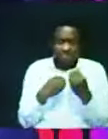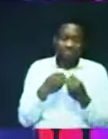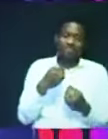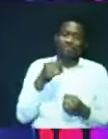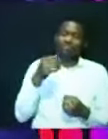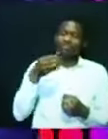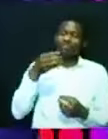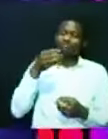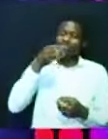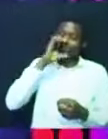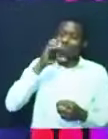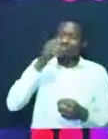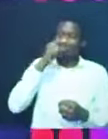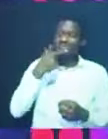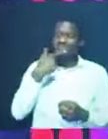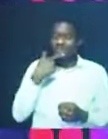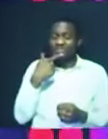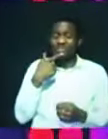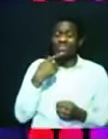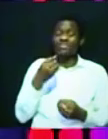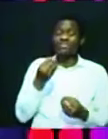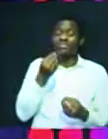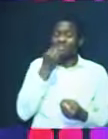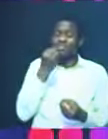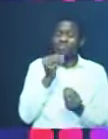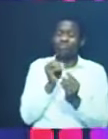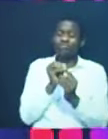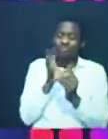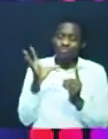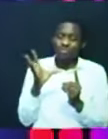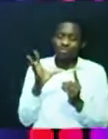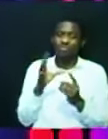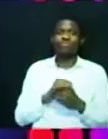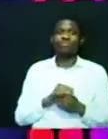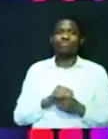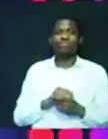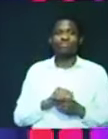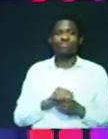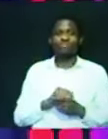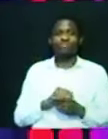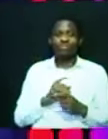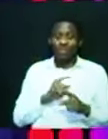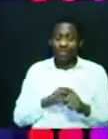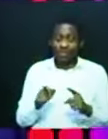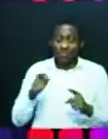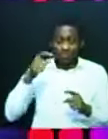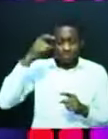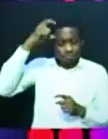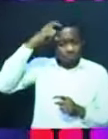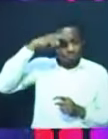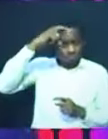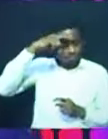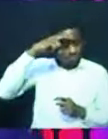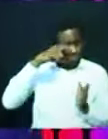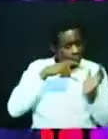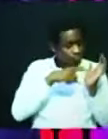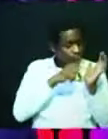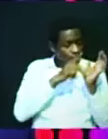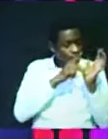friend of tax collectors and sinners. But the wisdom is proved right